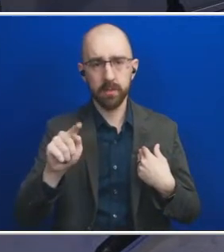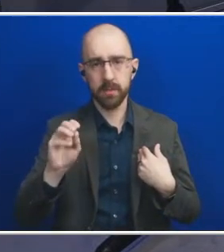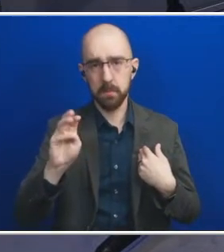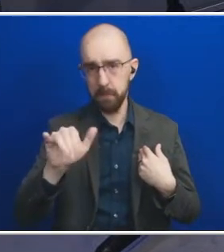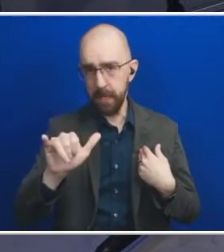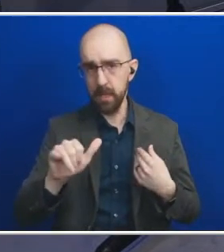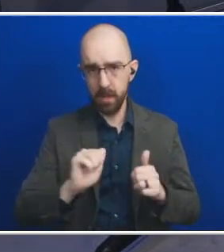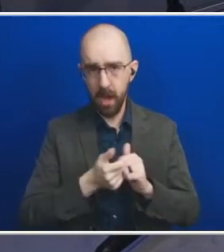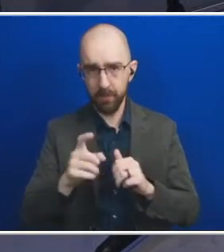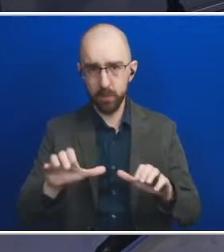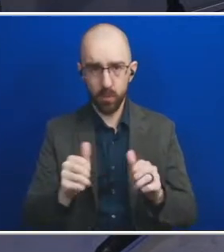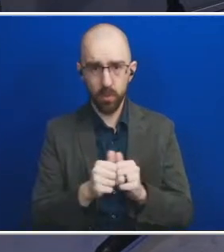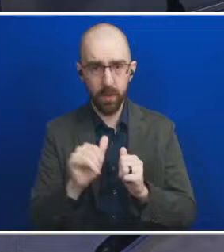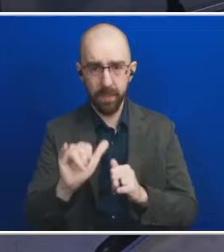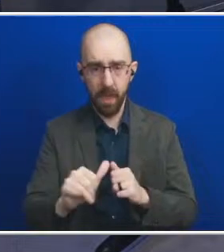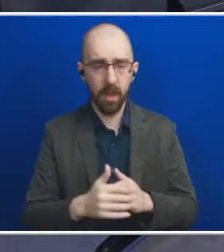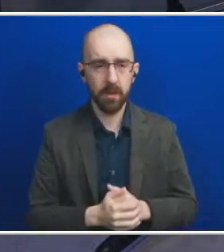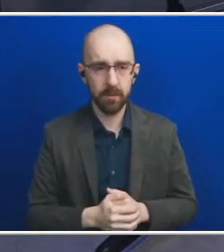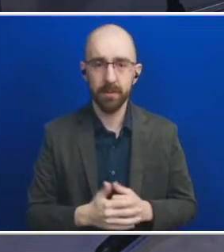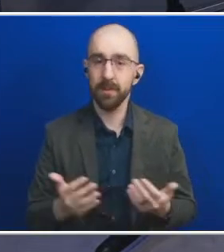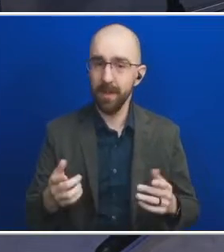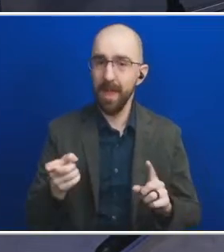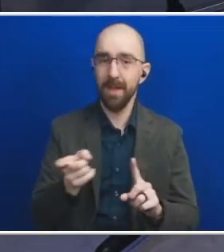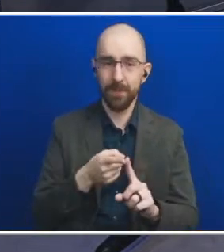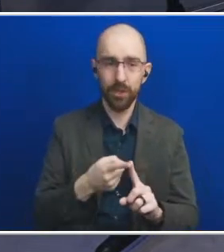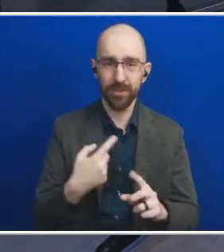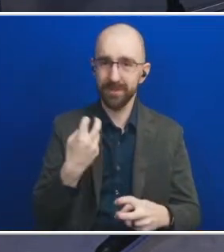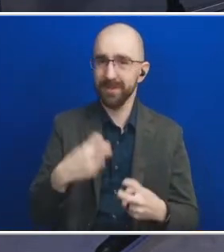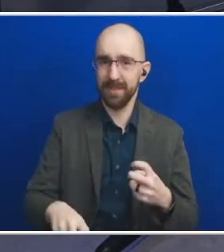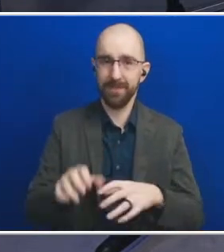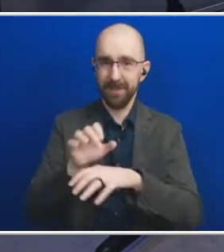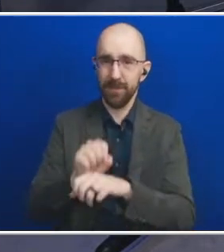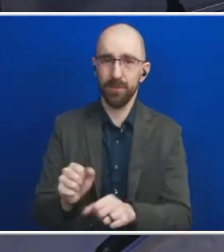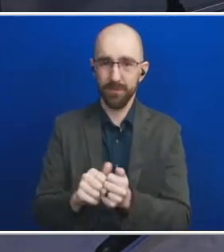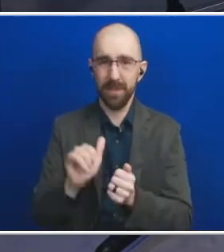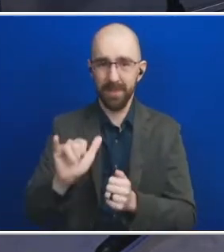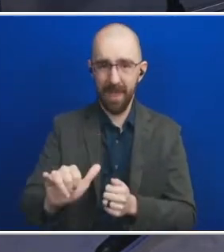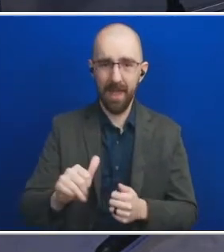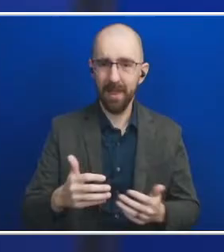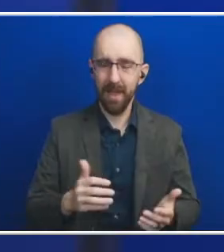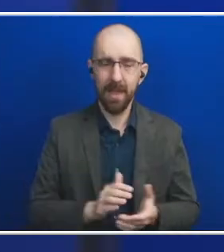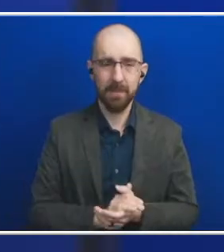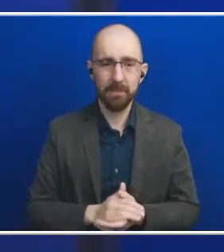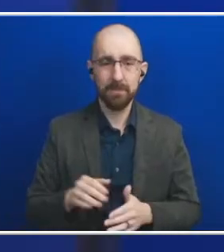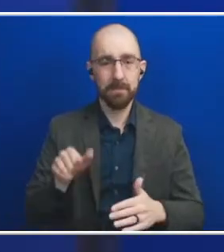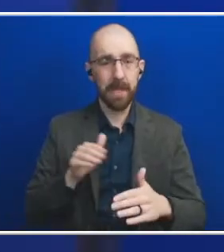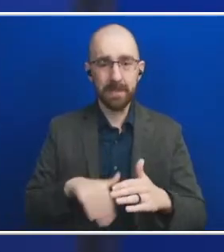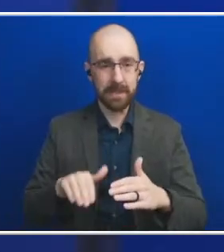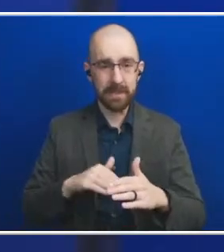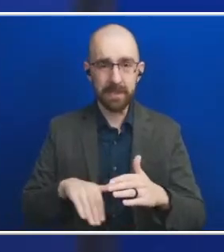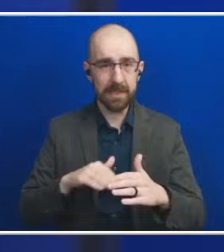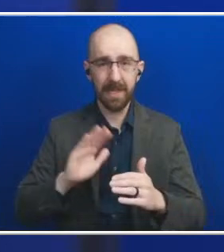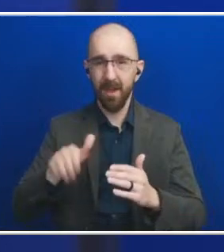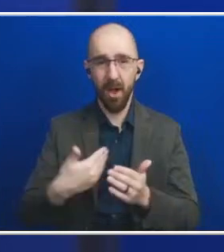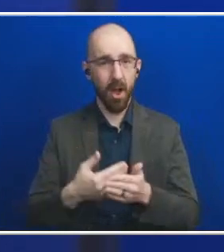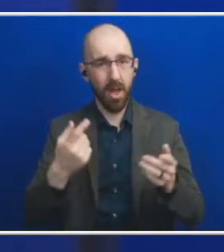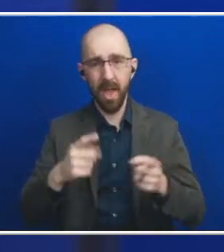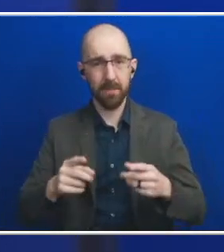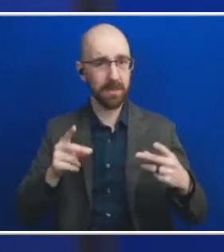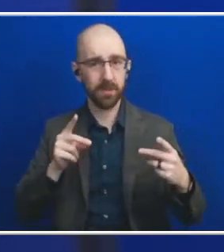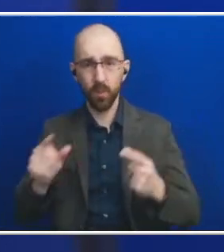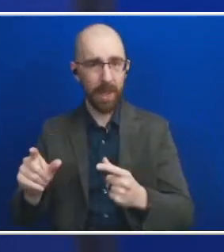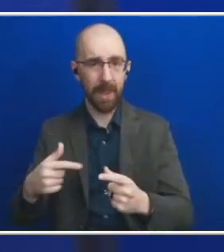that? At first, it was tough to get used to. Like, basically, I mean, it all happened so quickly, right? Like, I got